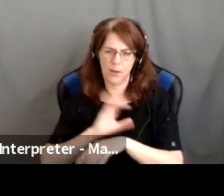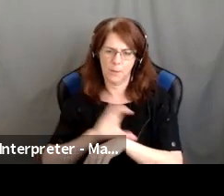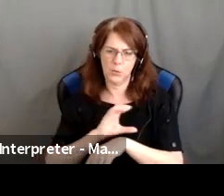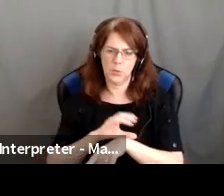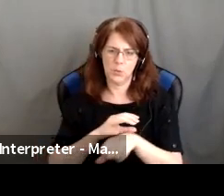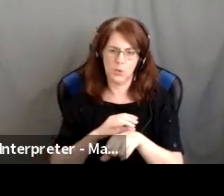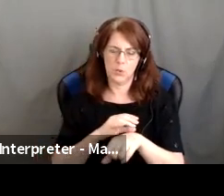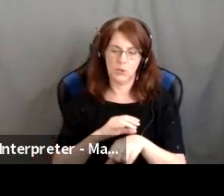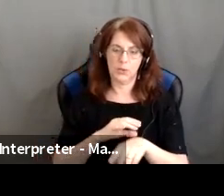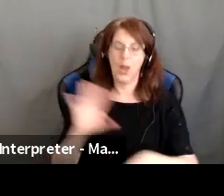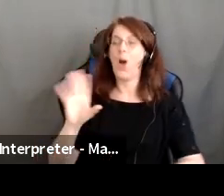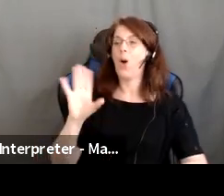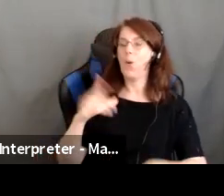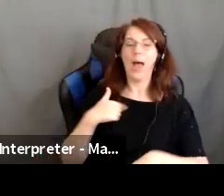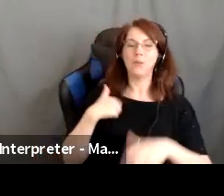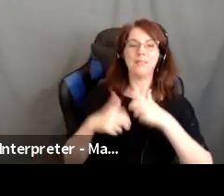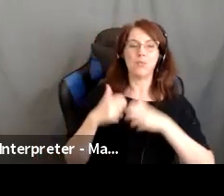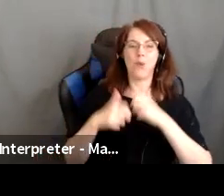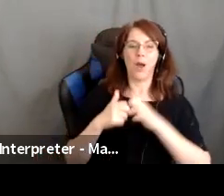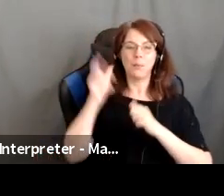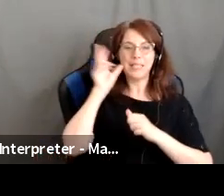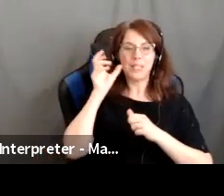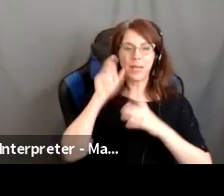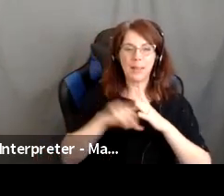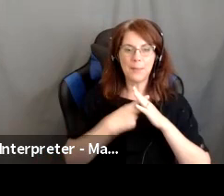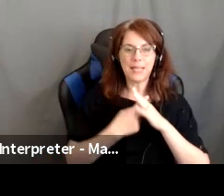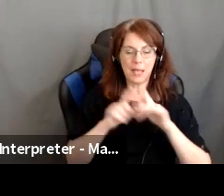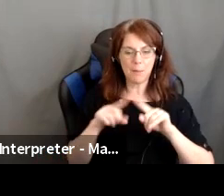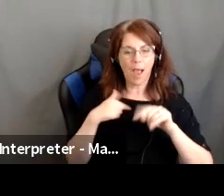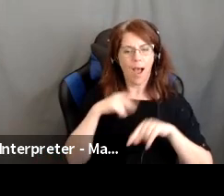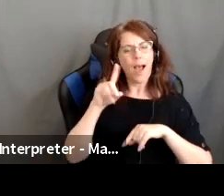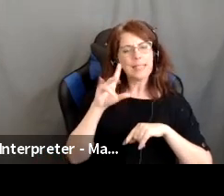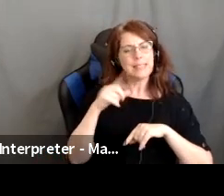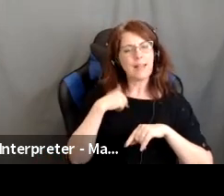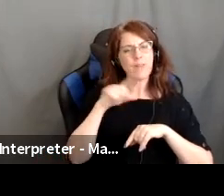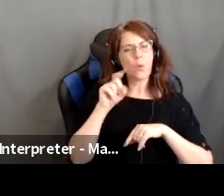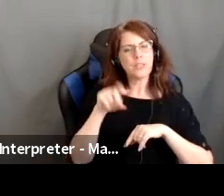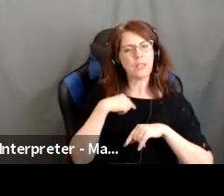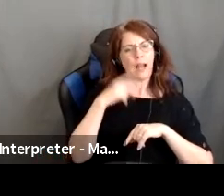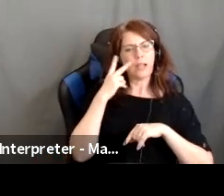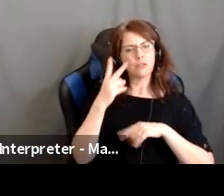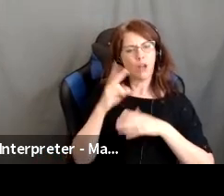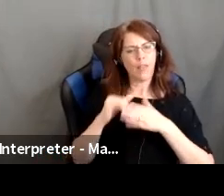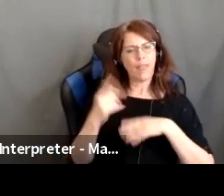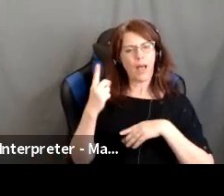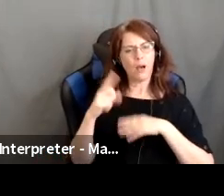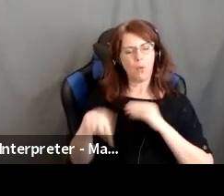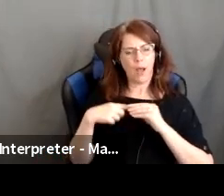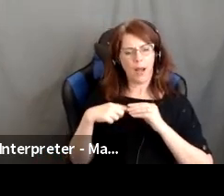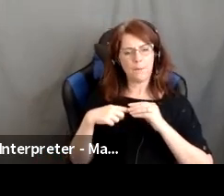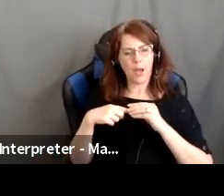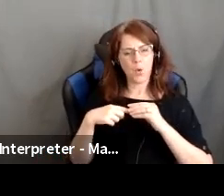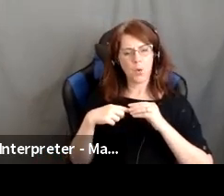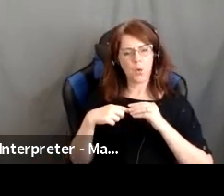Oh, I was just having issues hearing in the beginning, but I did have a question. I saw the one about